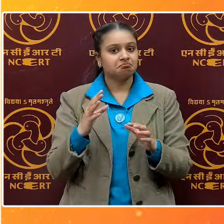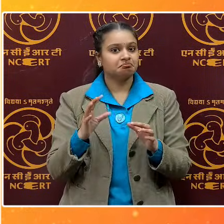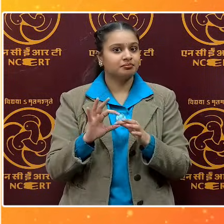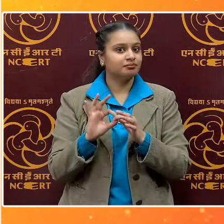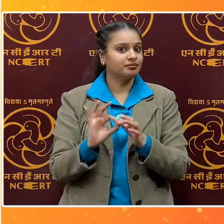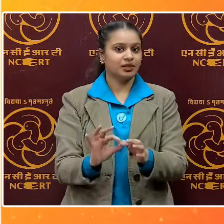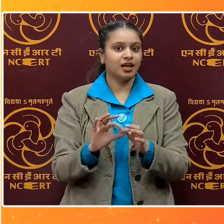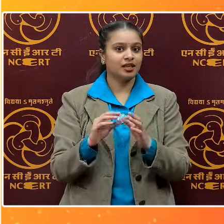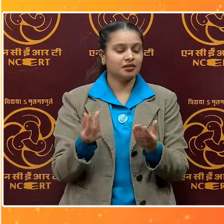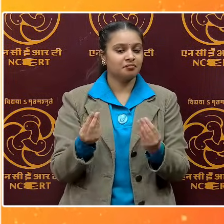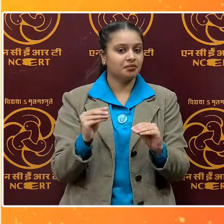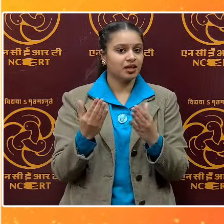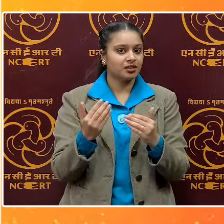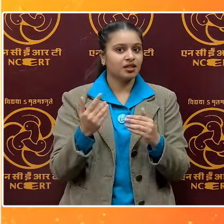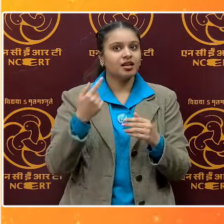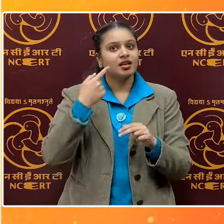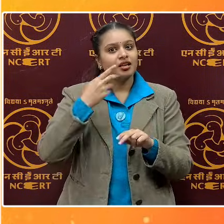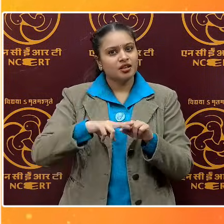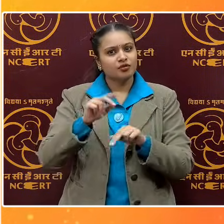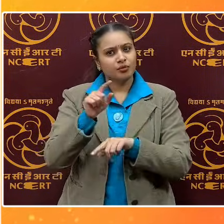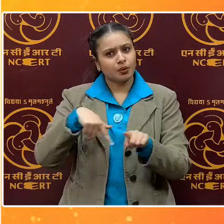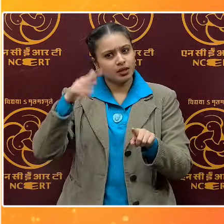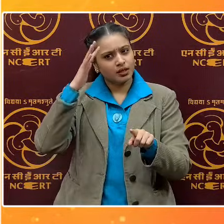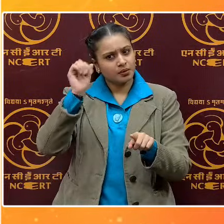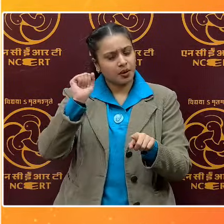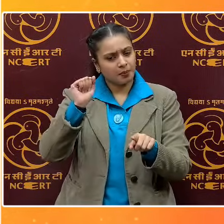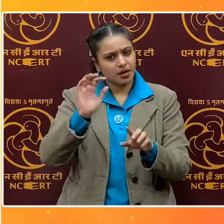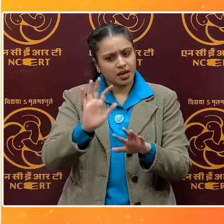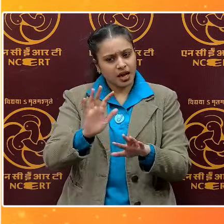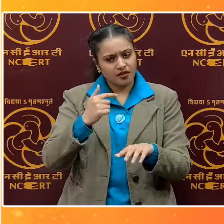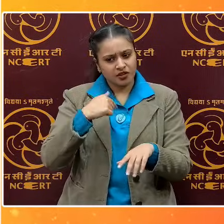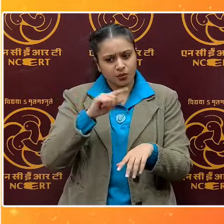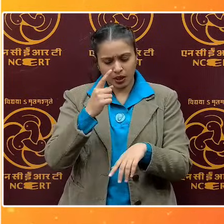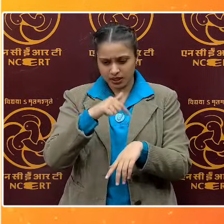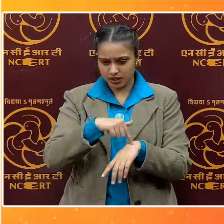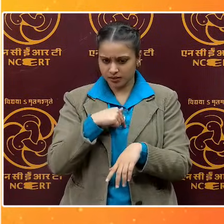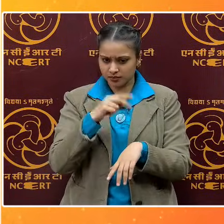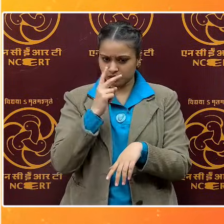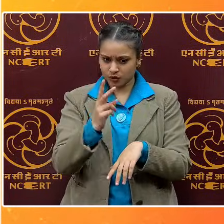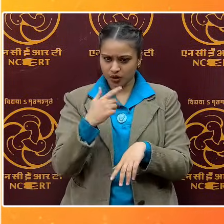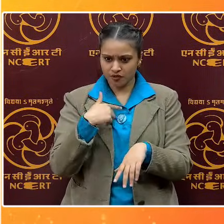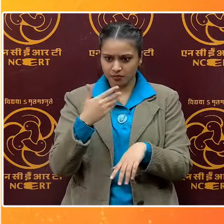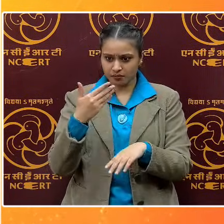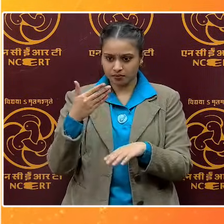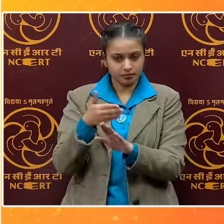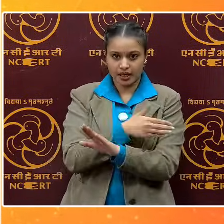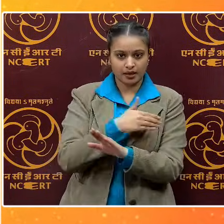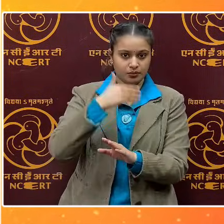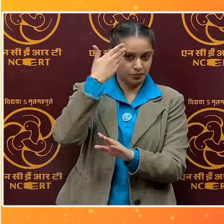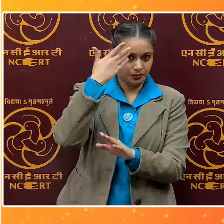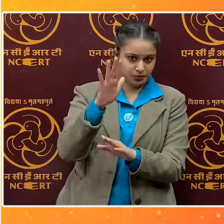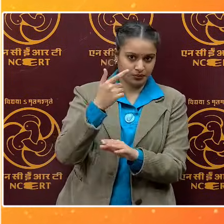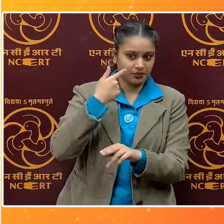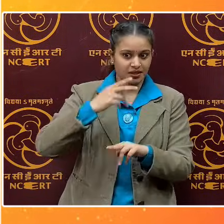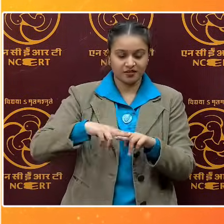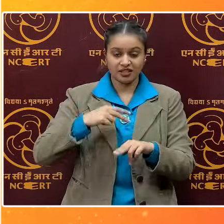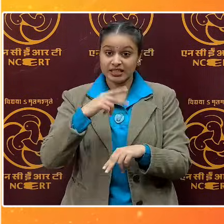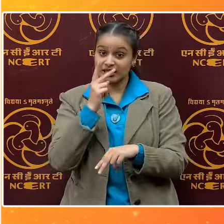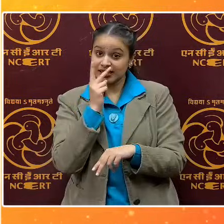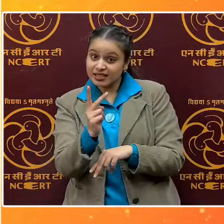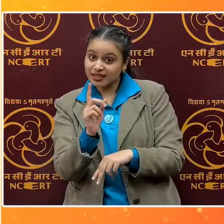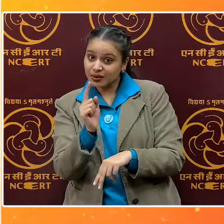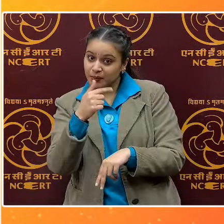marvel. Exactly. Even Harpreet, I remember once I saw, I didn't know earlier. Okay. But once I saw